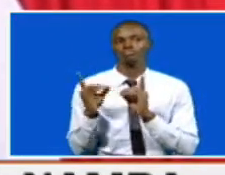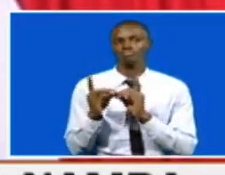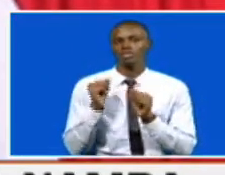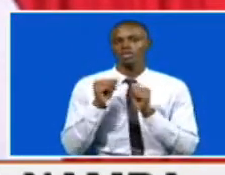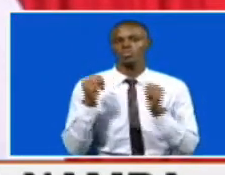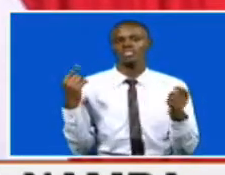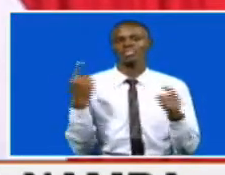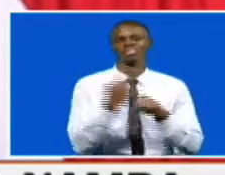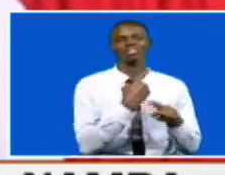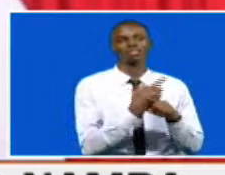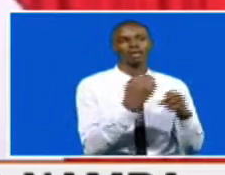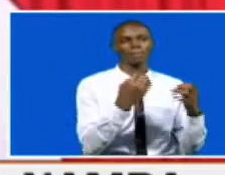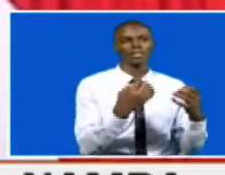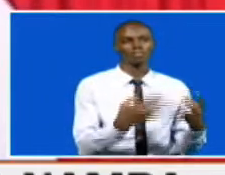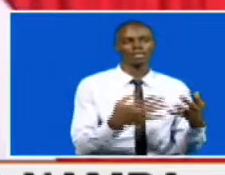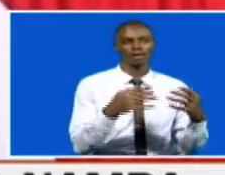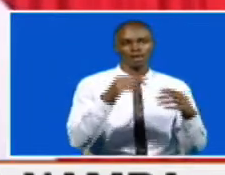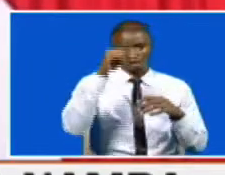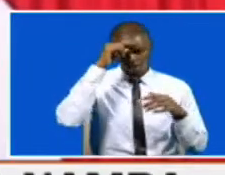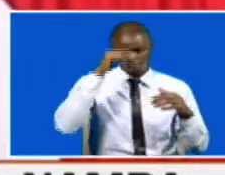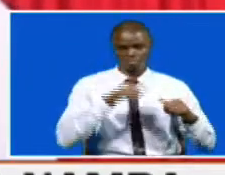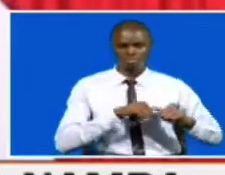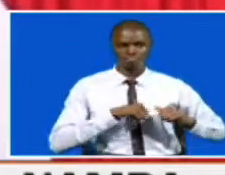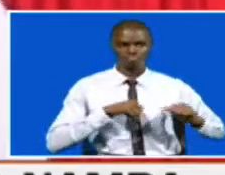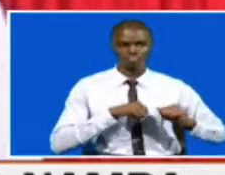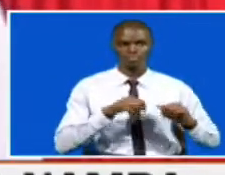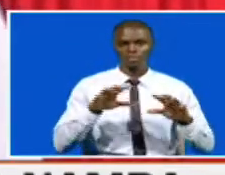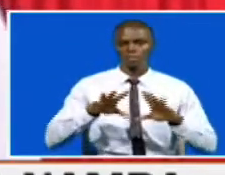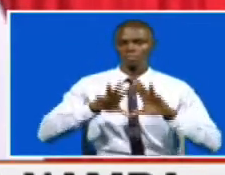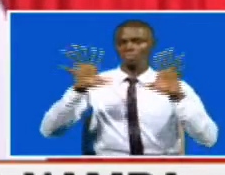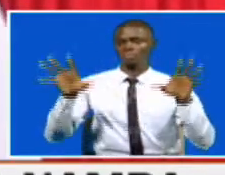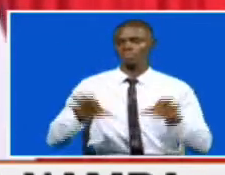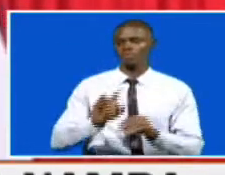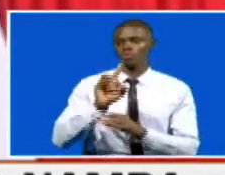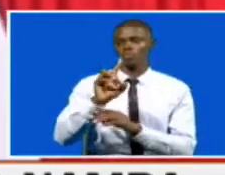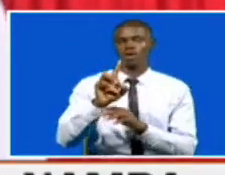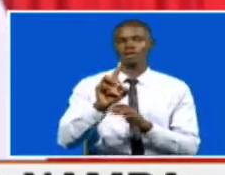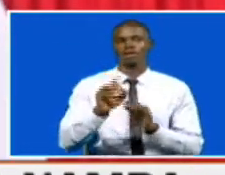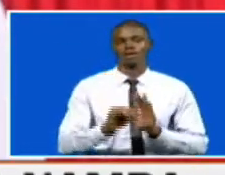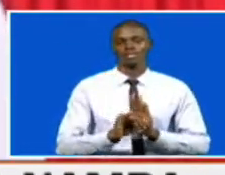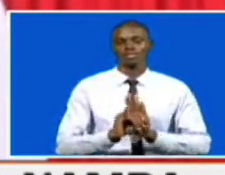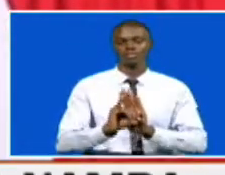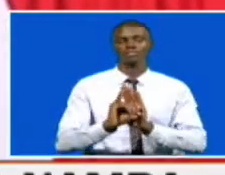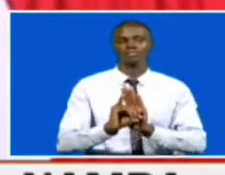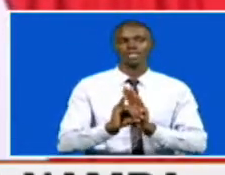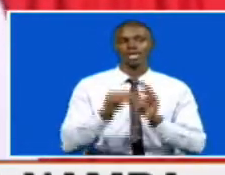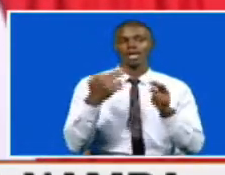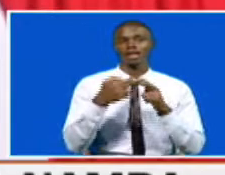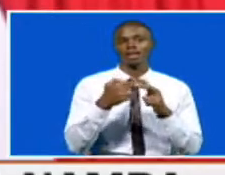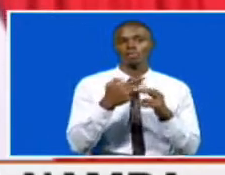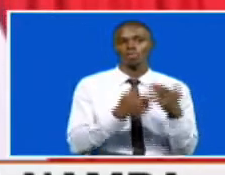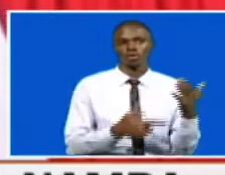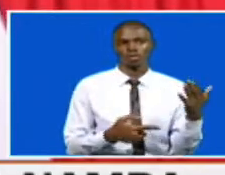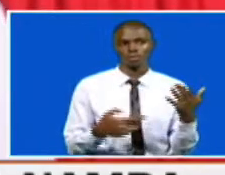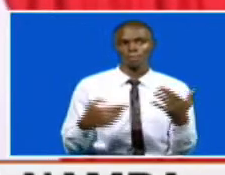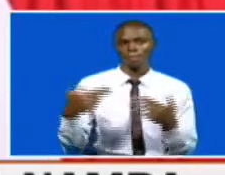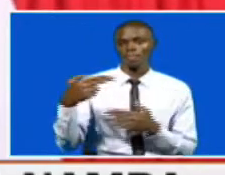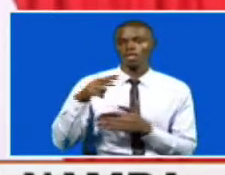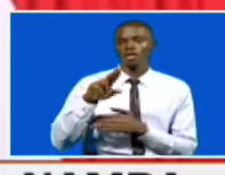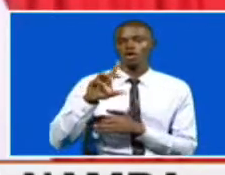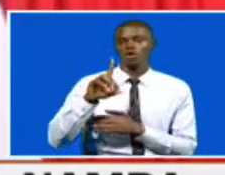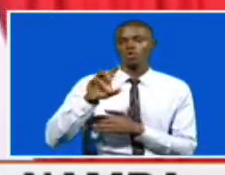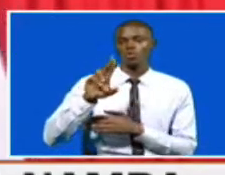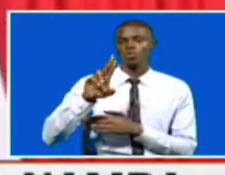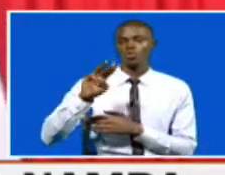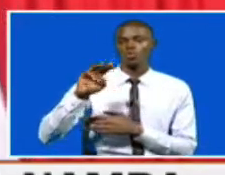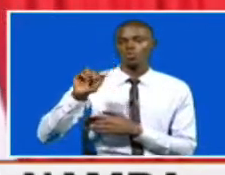in many government agencies into one single identity, which we are referring to as the Huduma